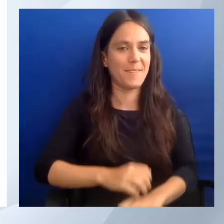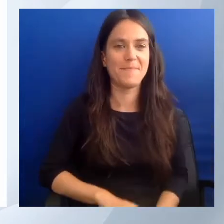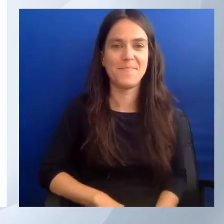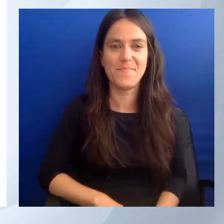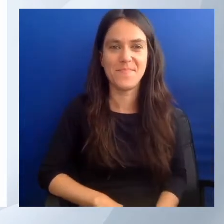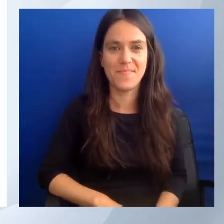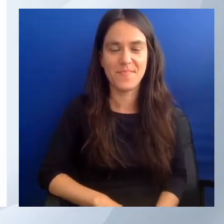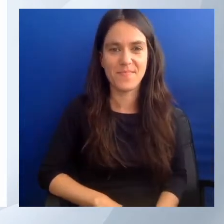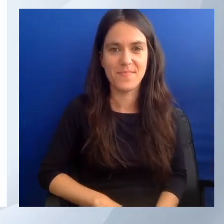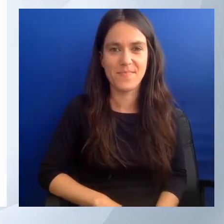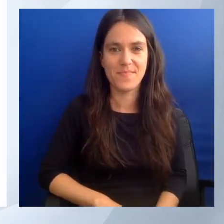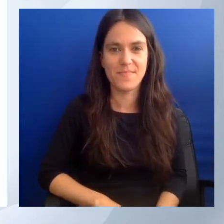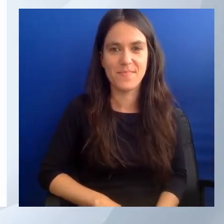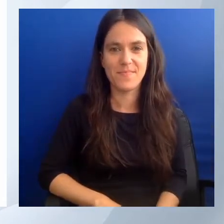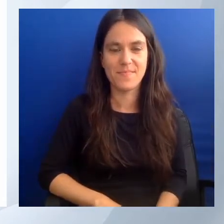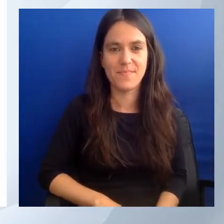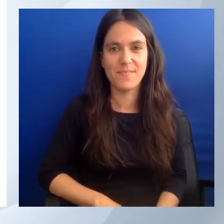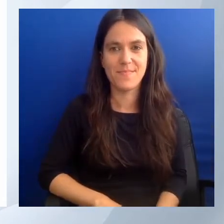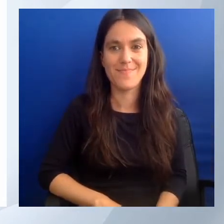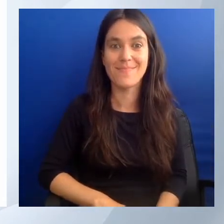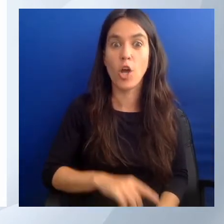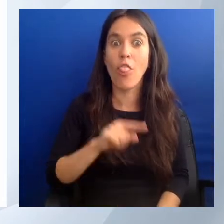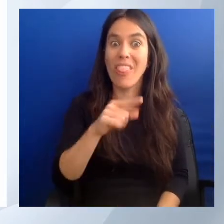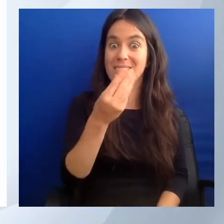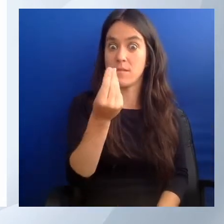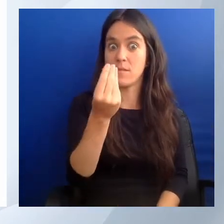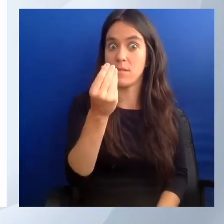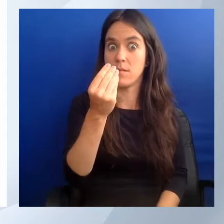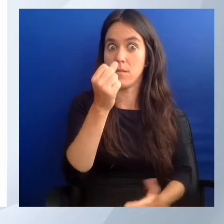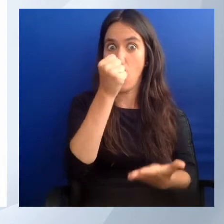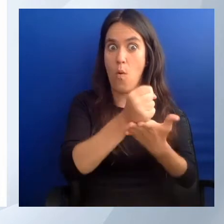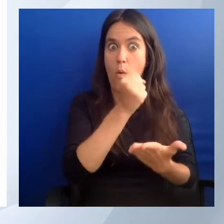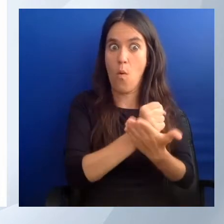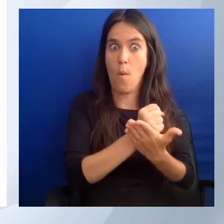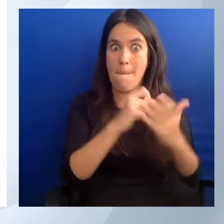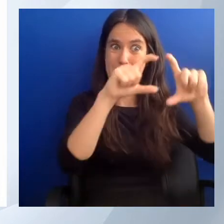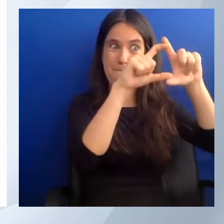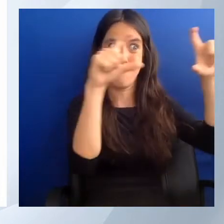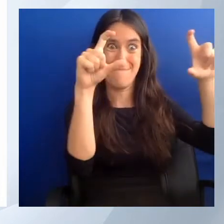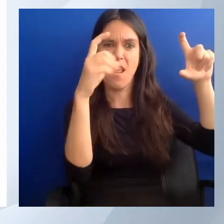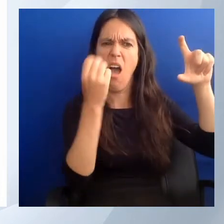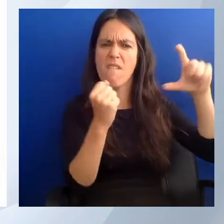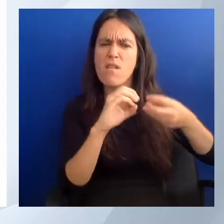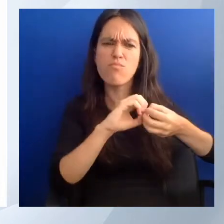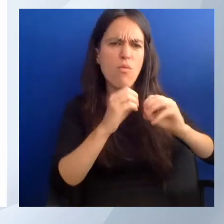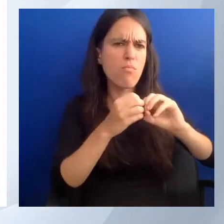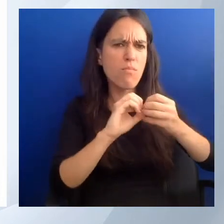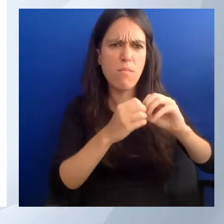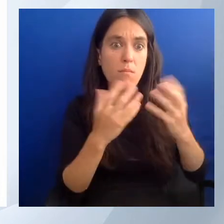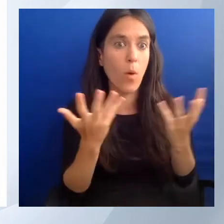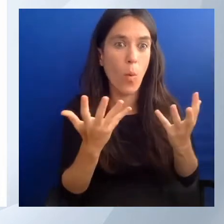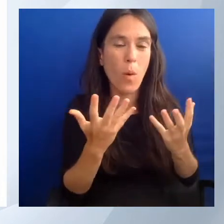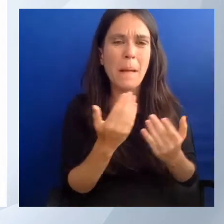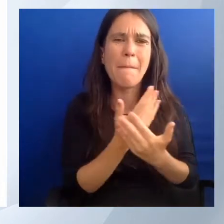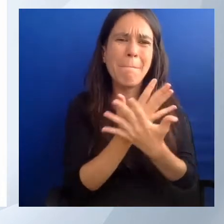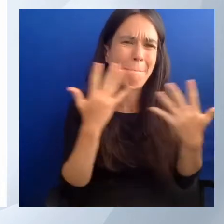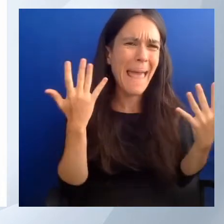So Bits and Dollars has found a problem in their model that in many cases, women had a